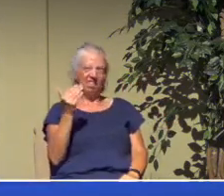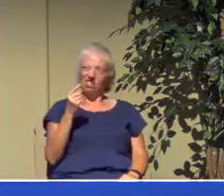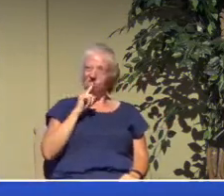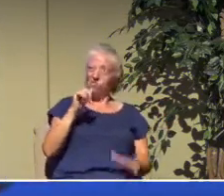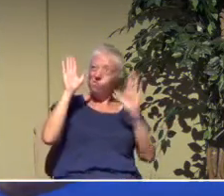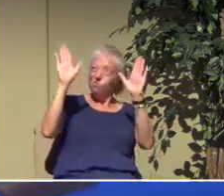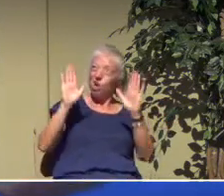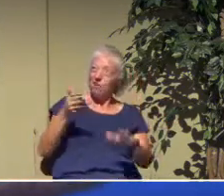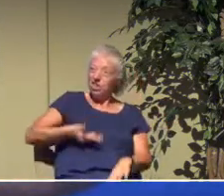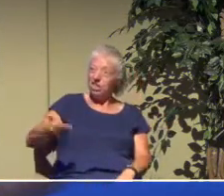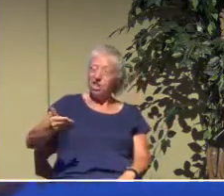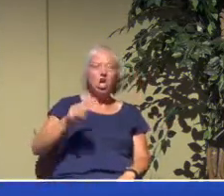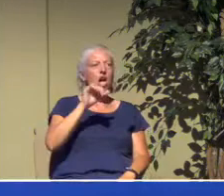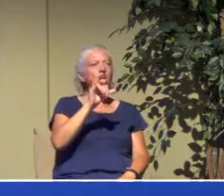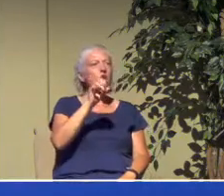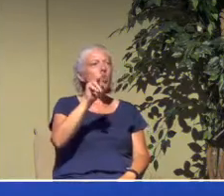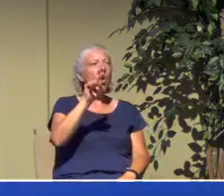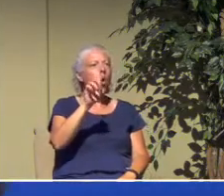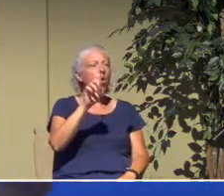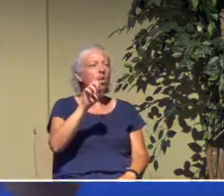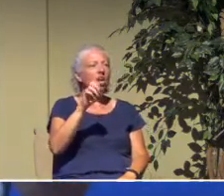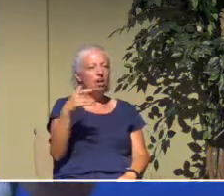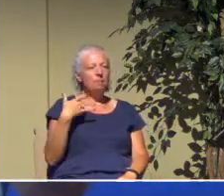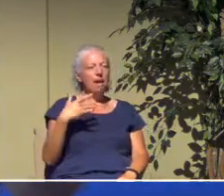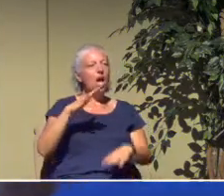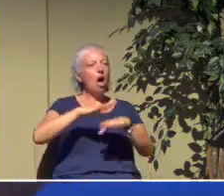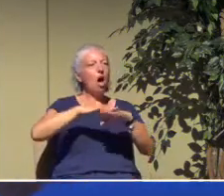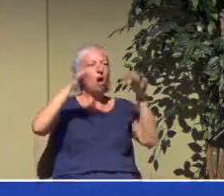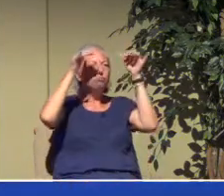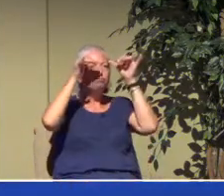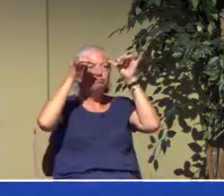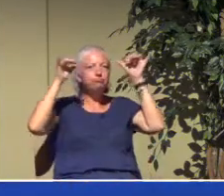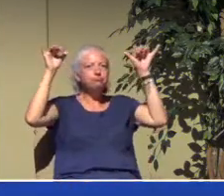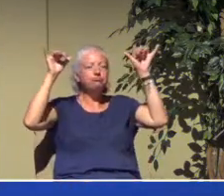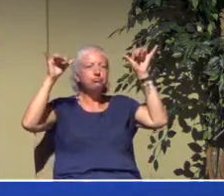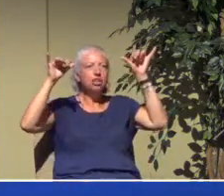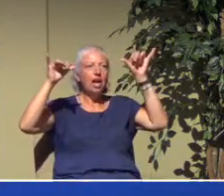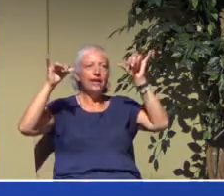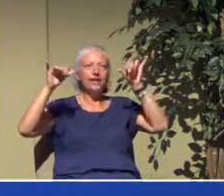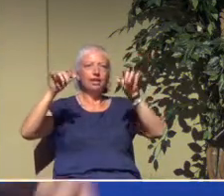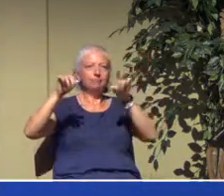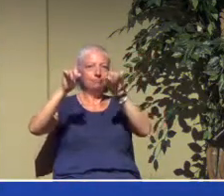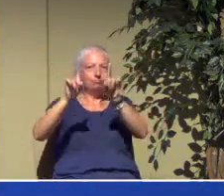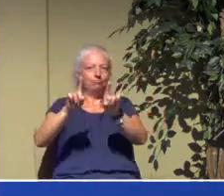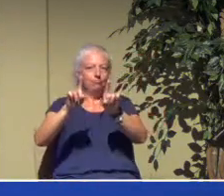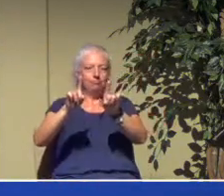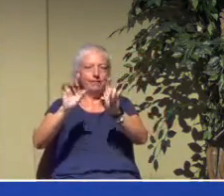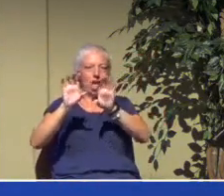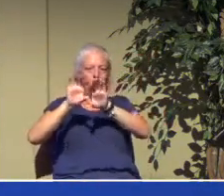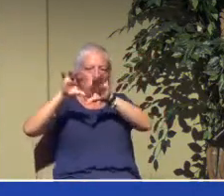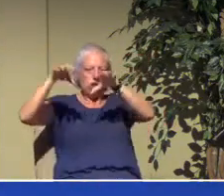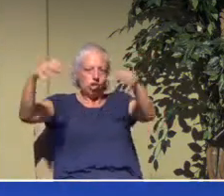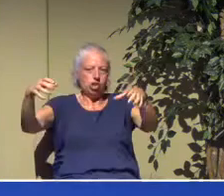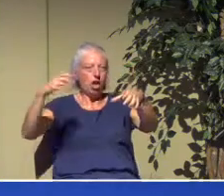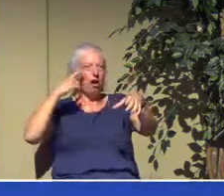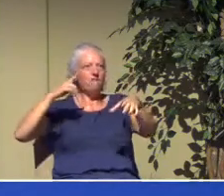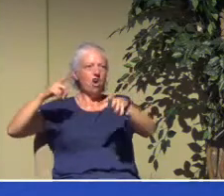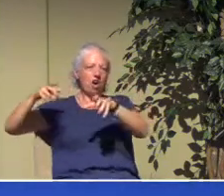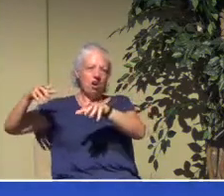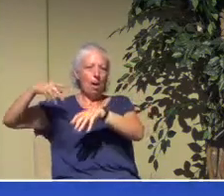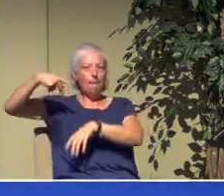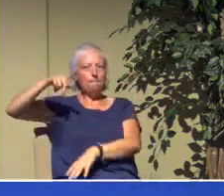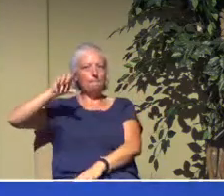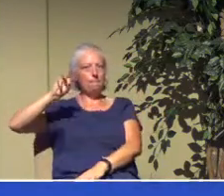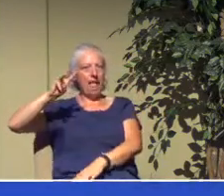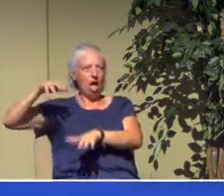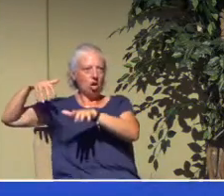invitation. A yoke is something we put on oxen when they're going to pull a plow. It's something we put on a horse when we